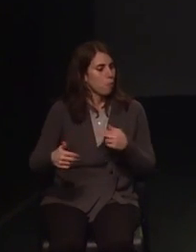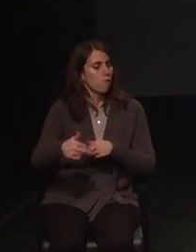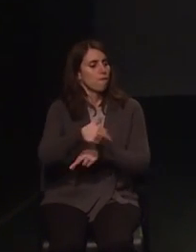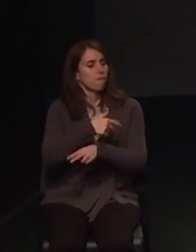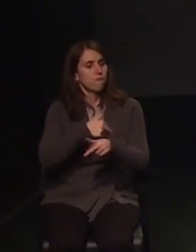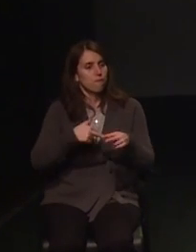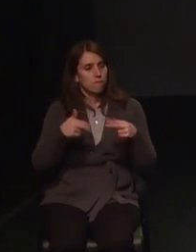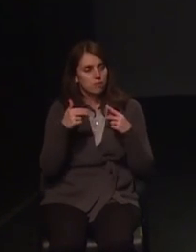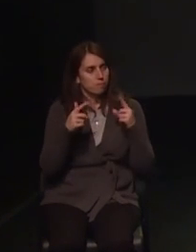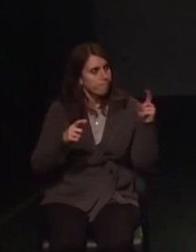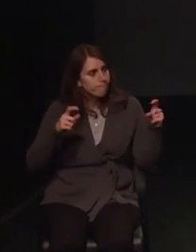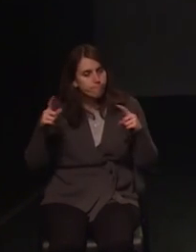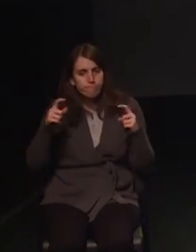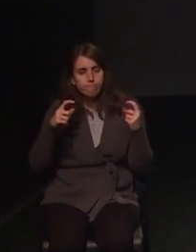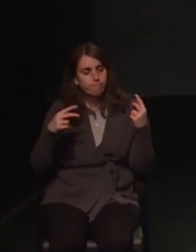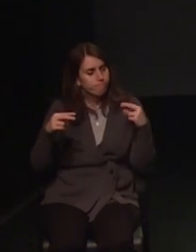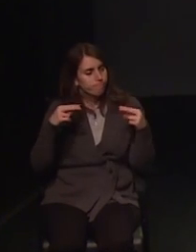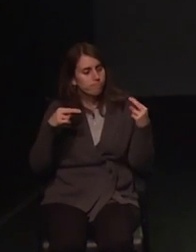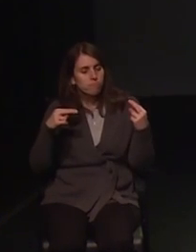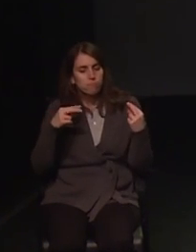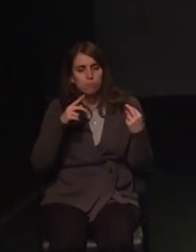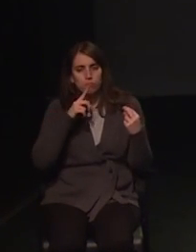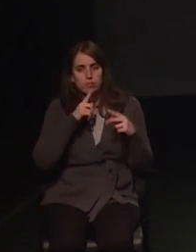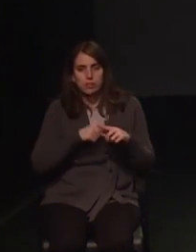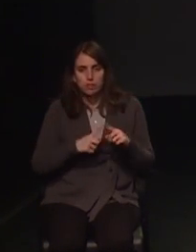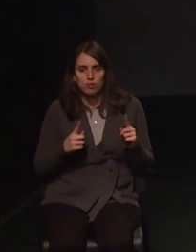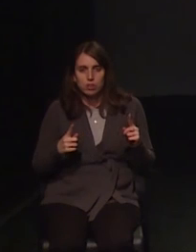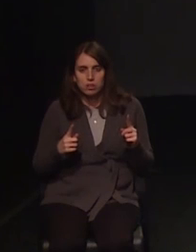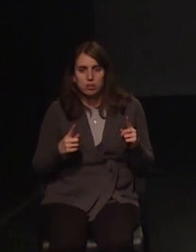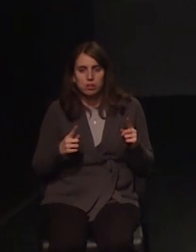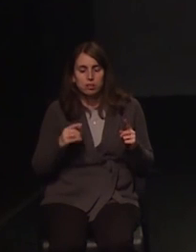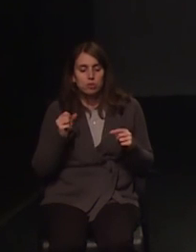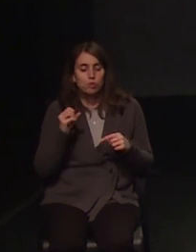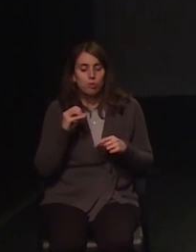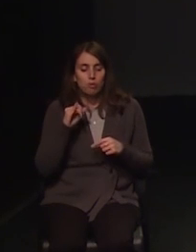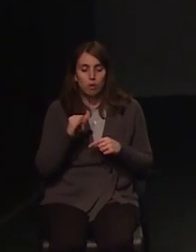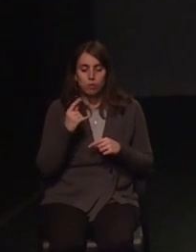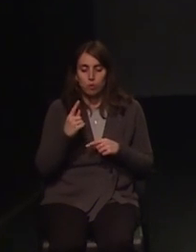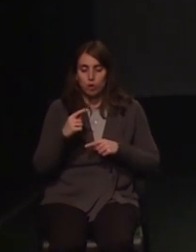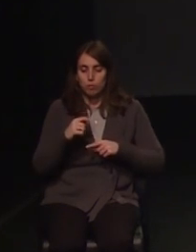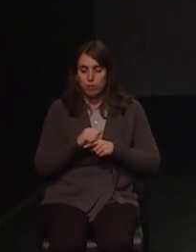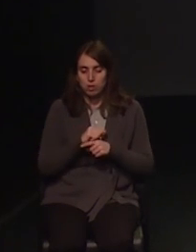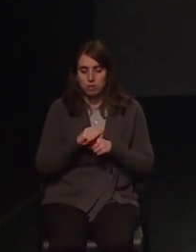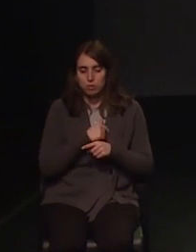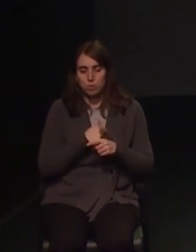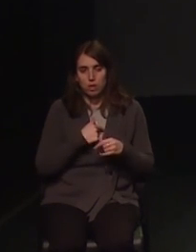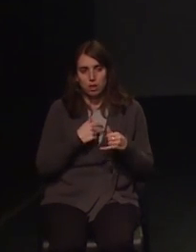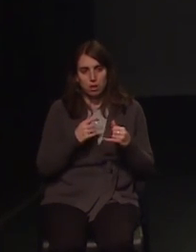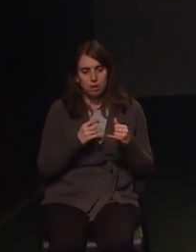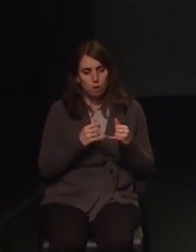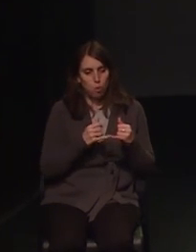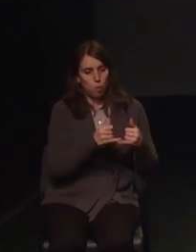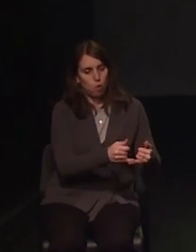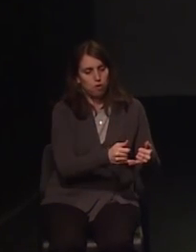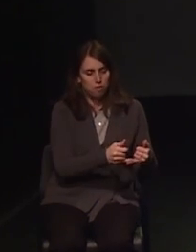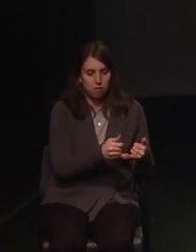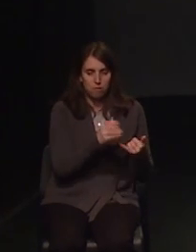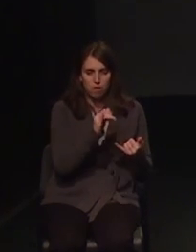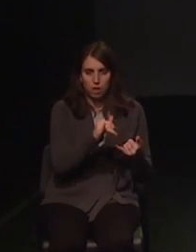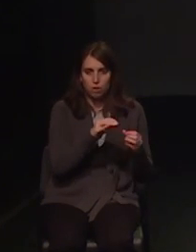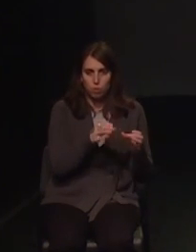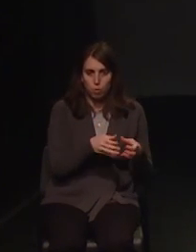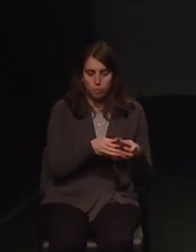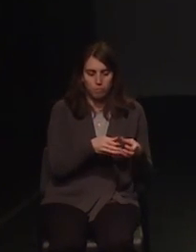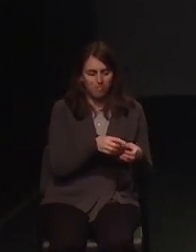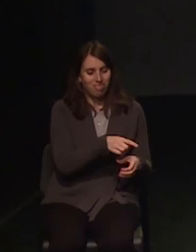different. And so, not surprisingly, that was one of the practices that we awarded this particular group for, because